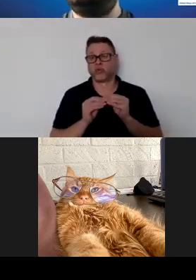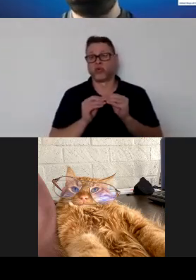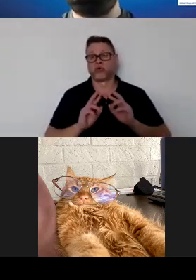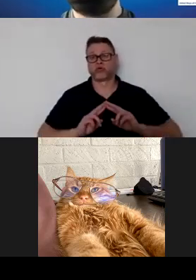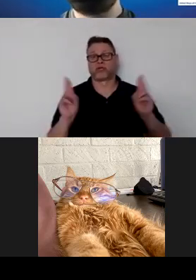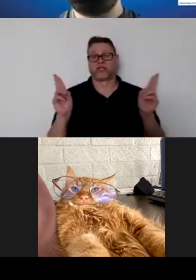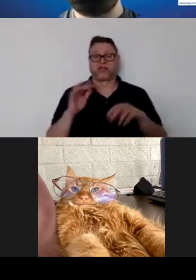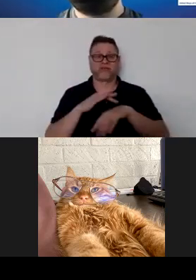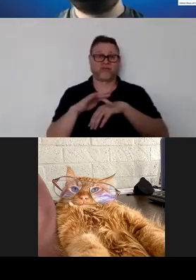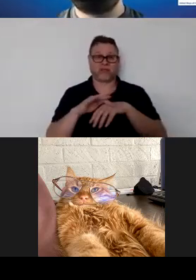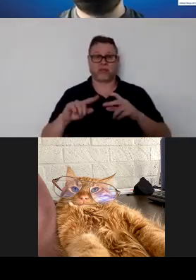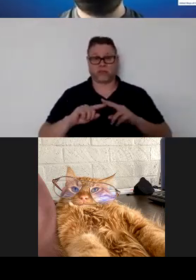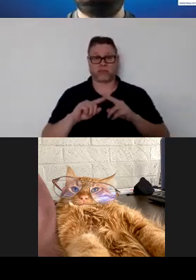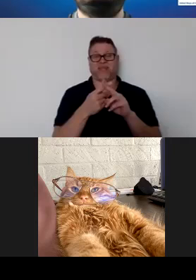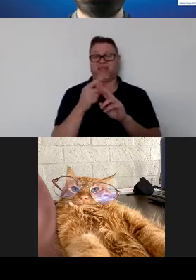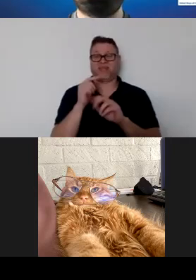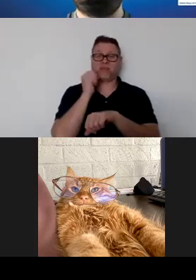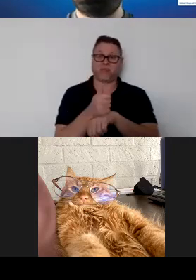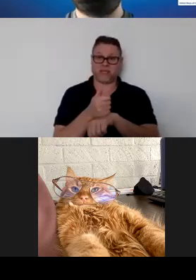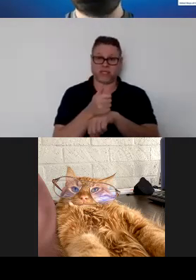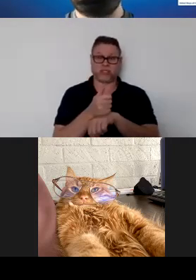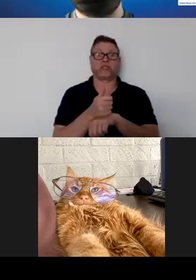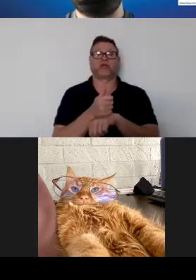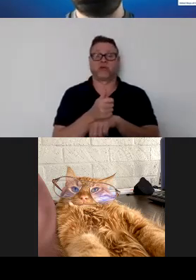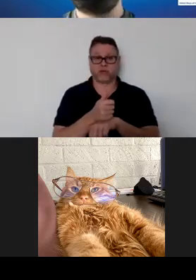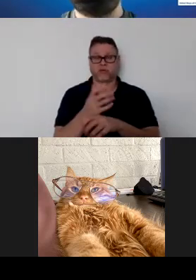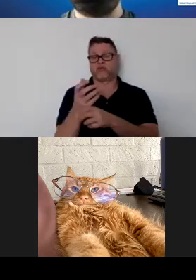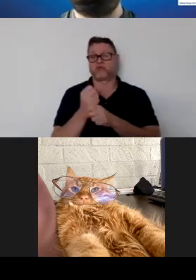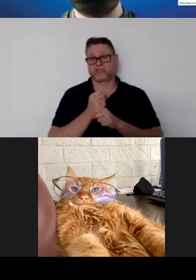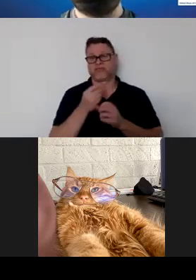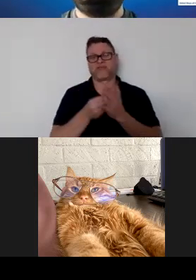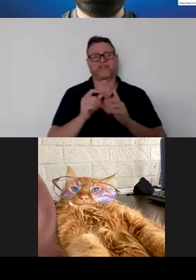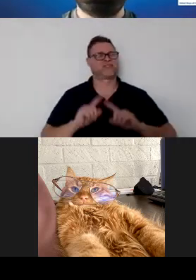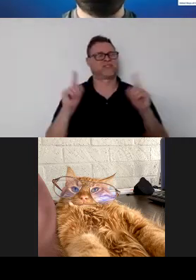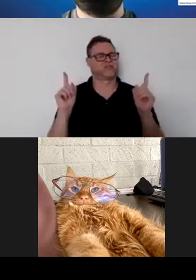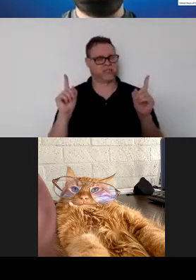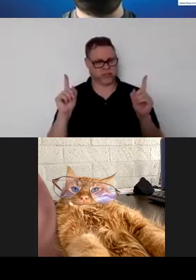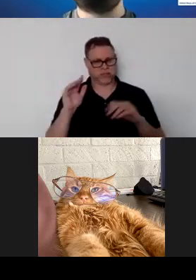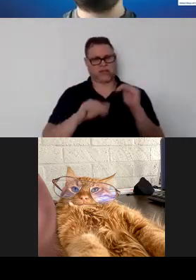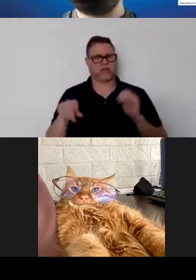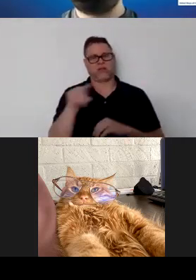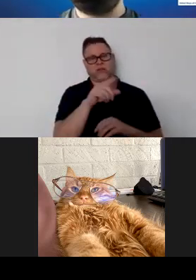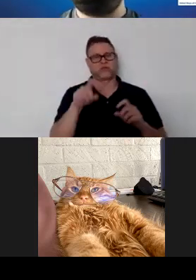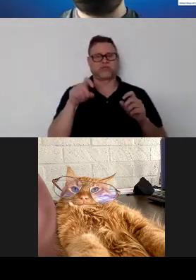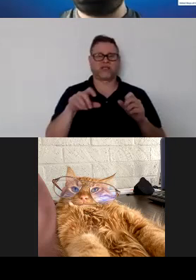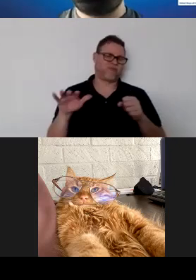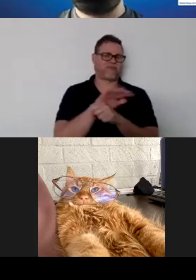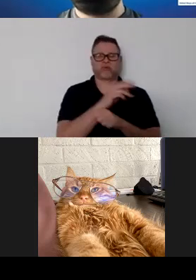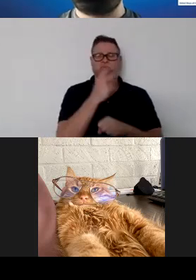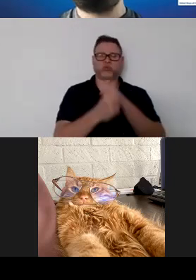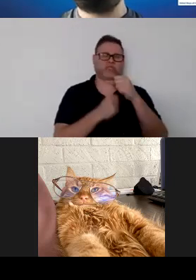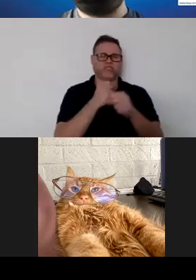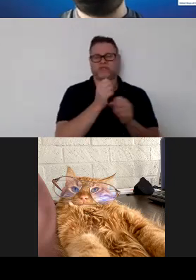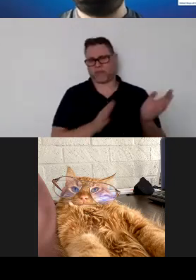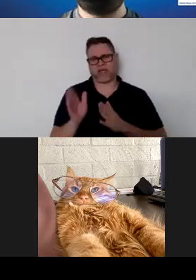readily available to begin implementation, they might receive funds differently, right, than those who might need the full 2 years for the planning phase.